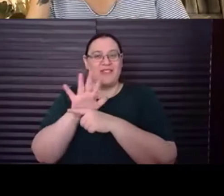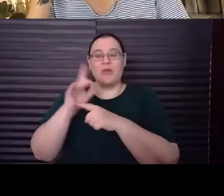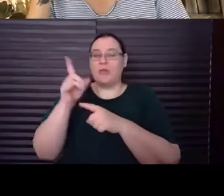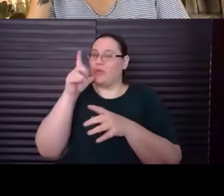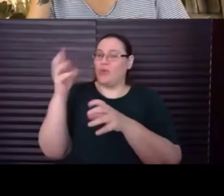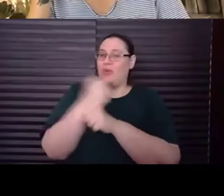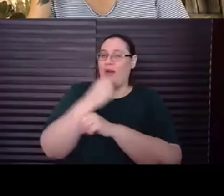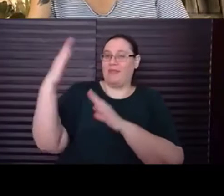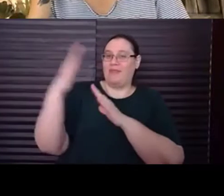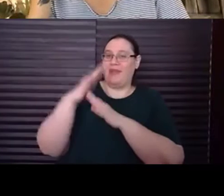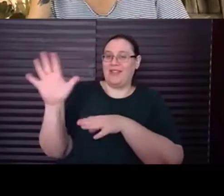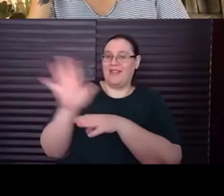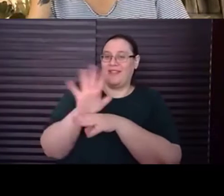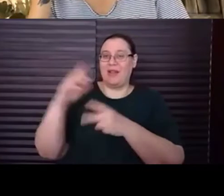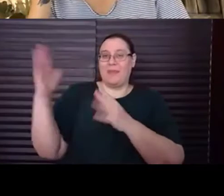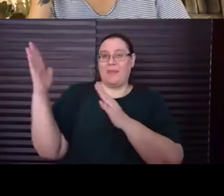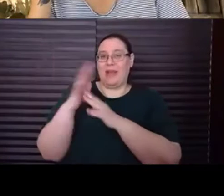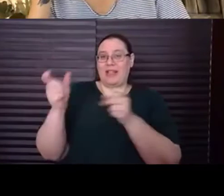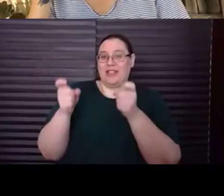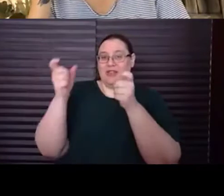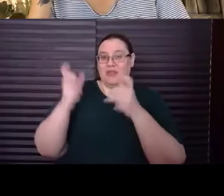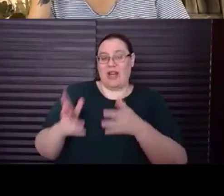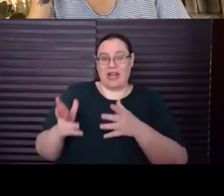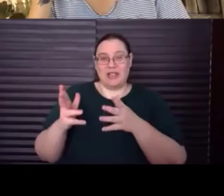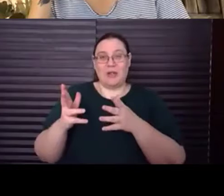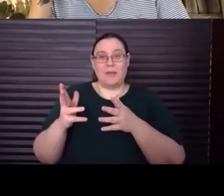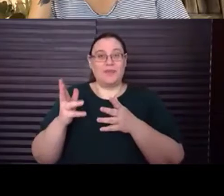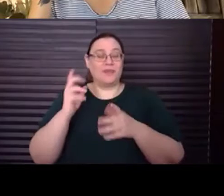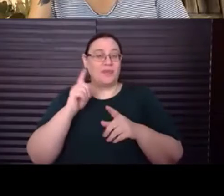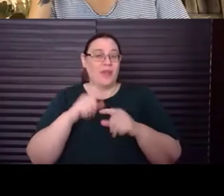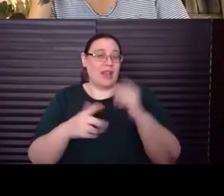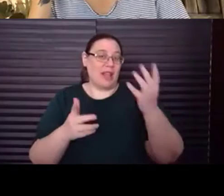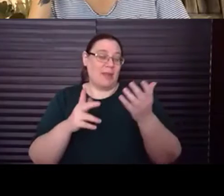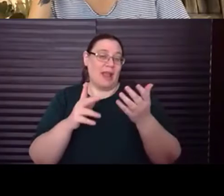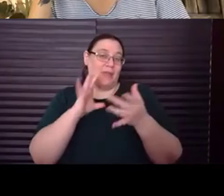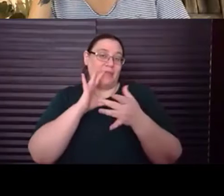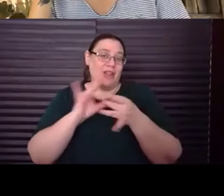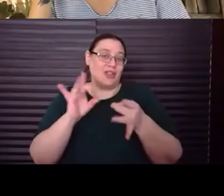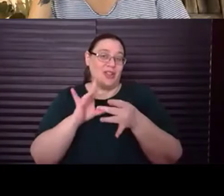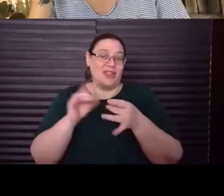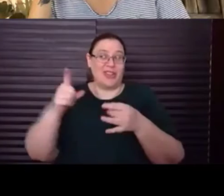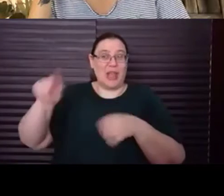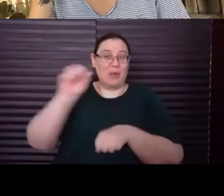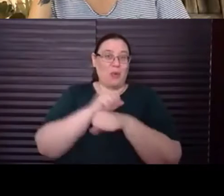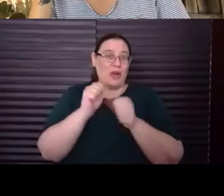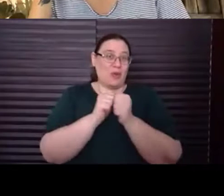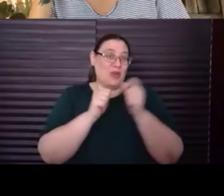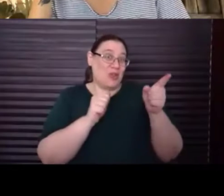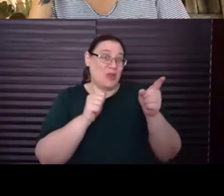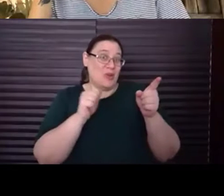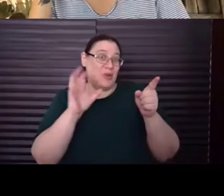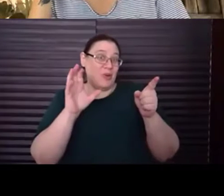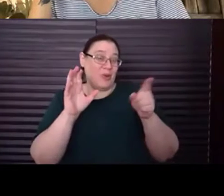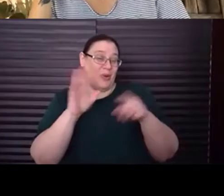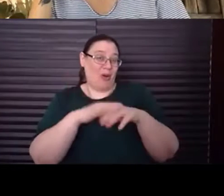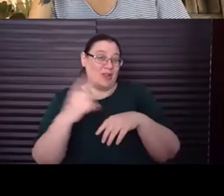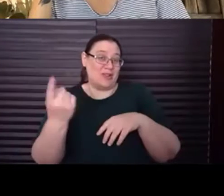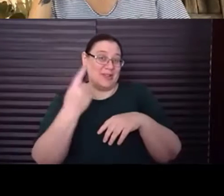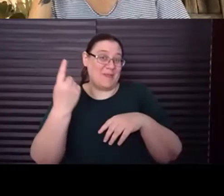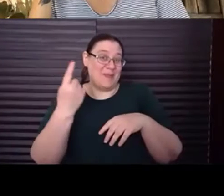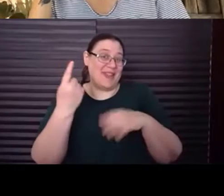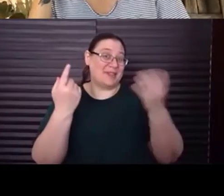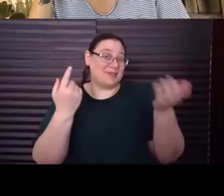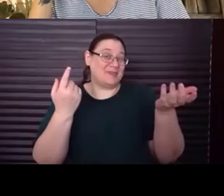Best Film and Best Director, but they may bring up that they actually were working with you on something, as well as